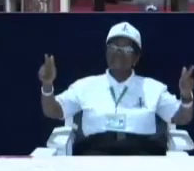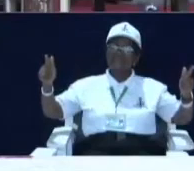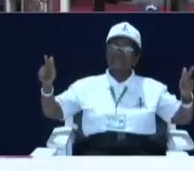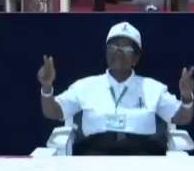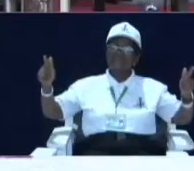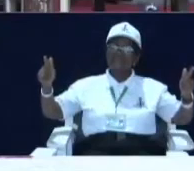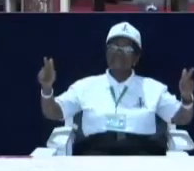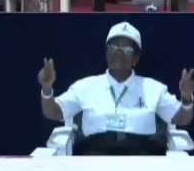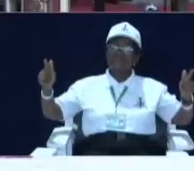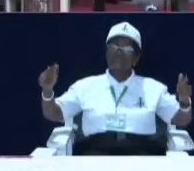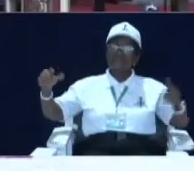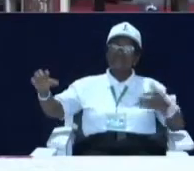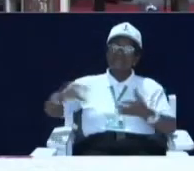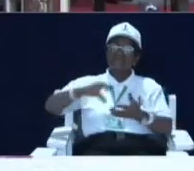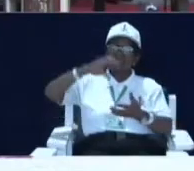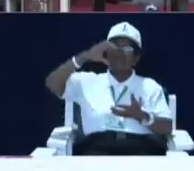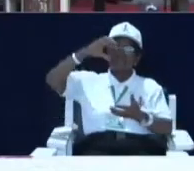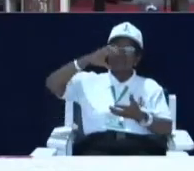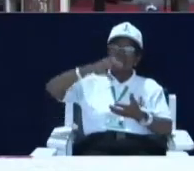rich,